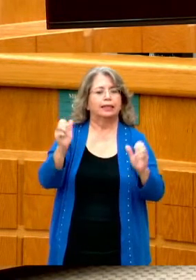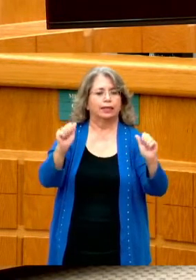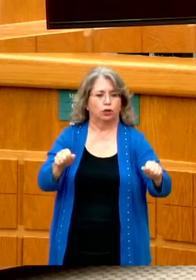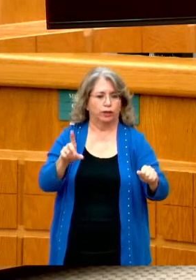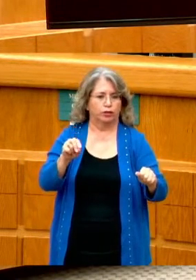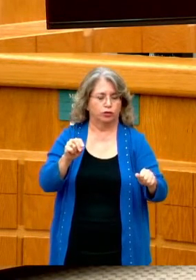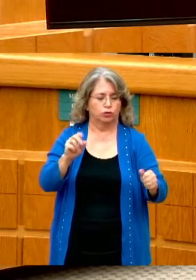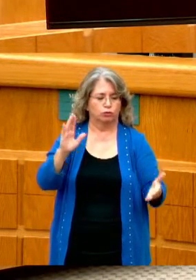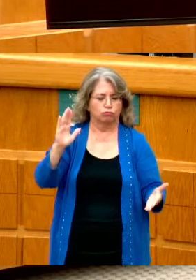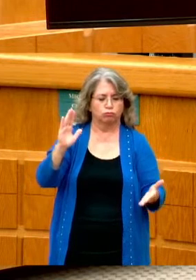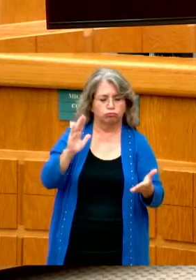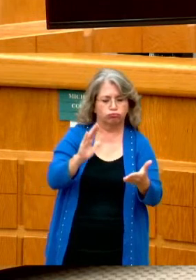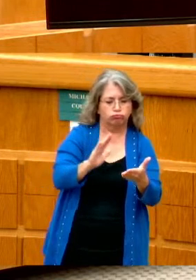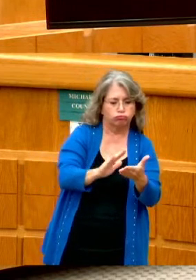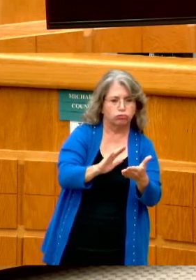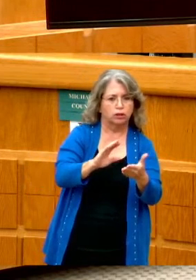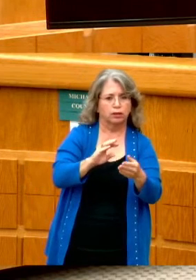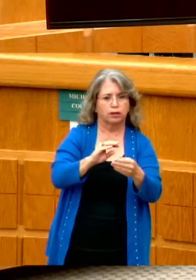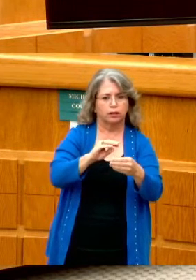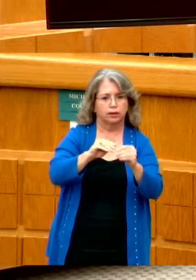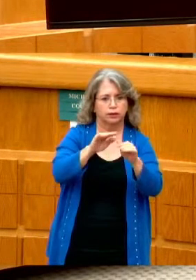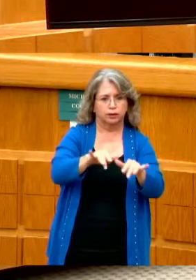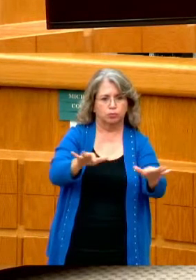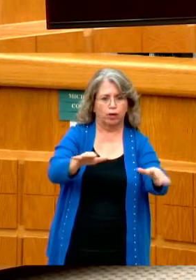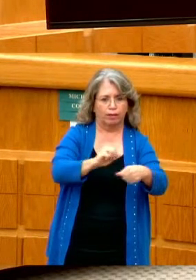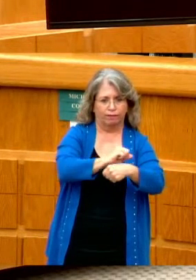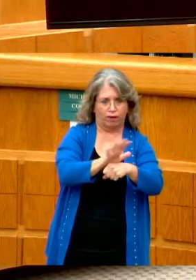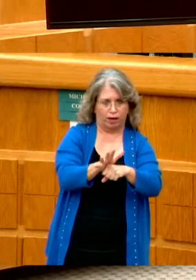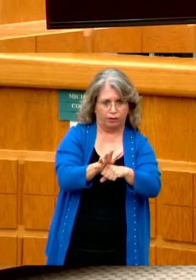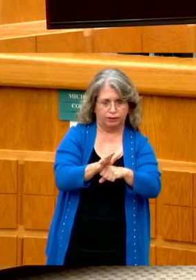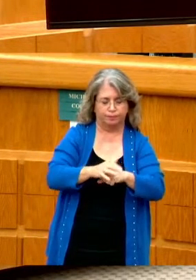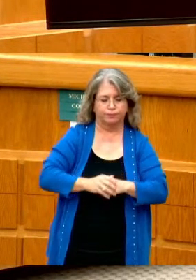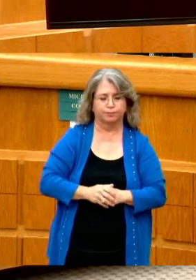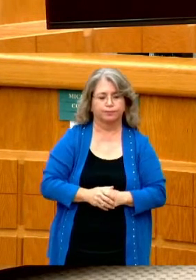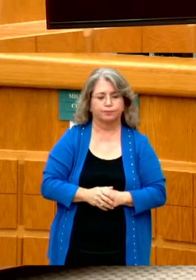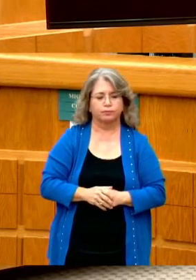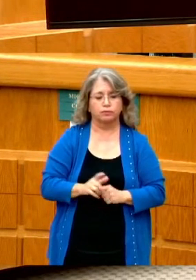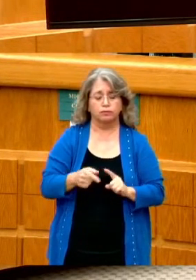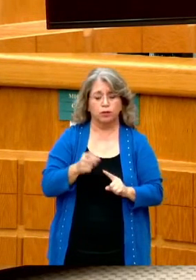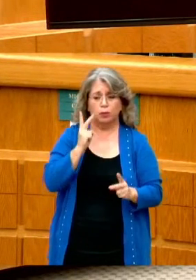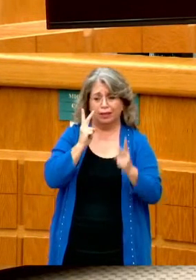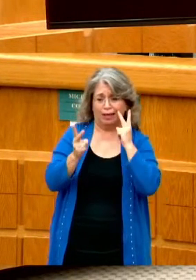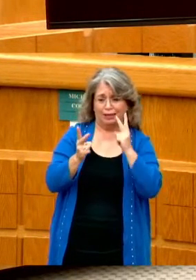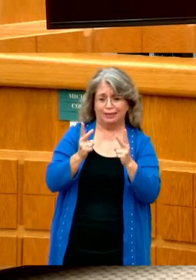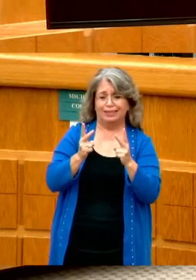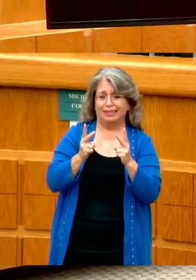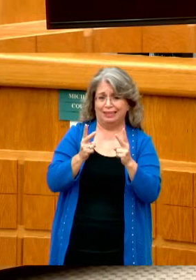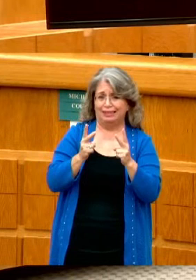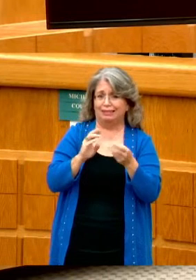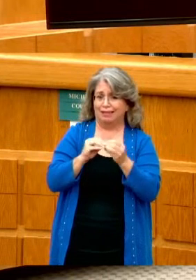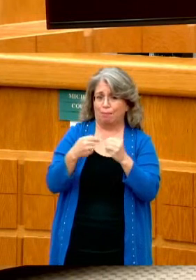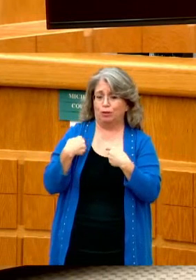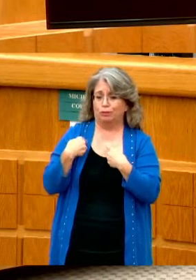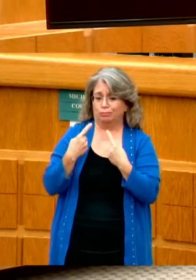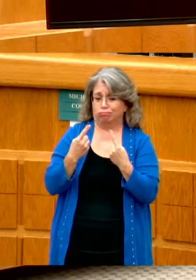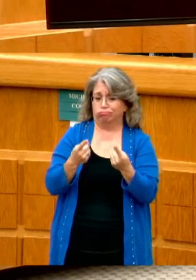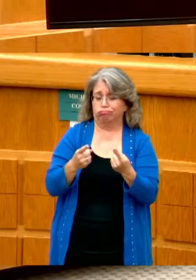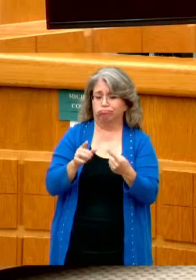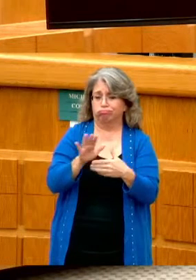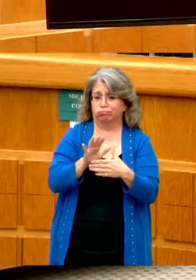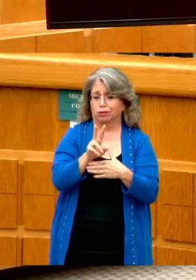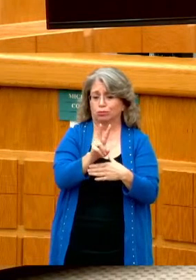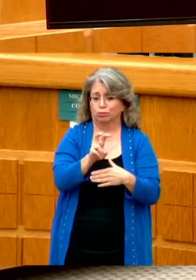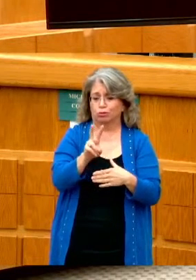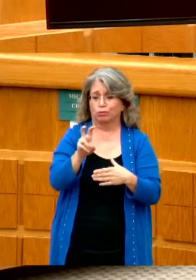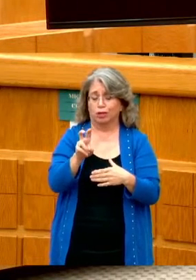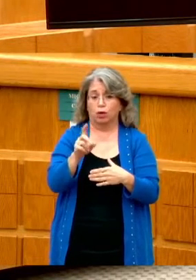virus, particularly when I see these numbers that we have had, pretty steady numbers around that 200 with that spike